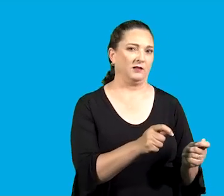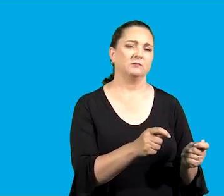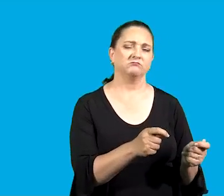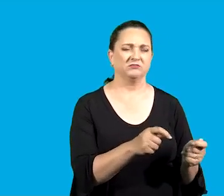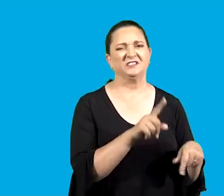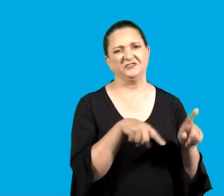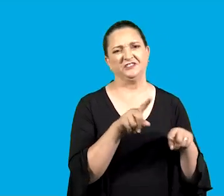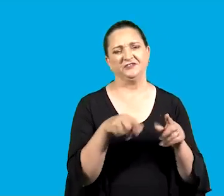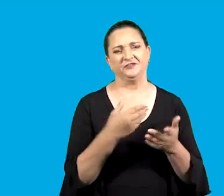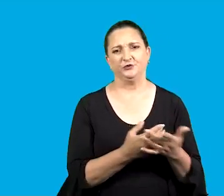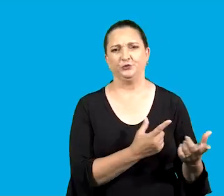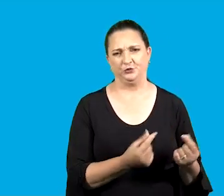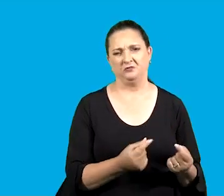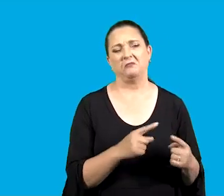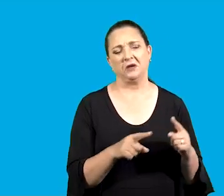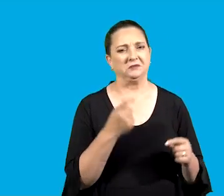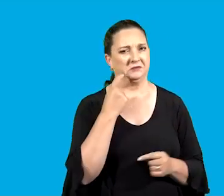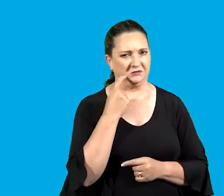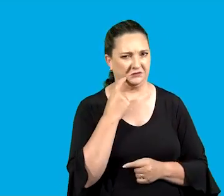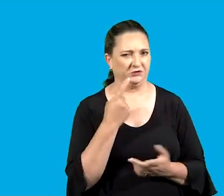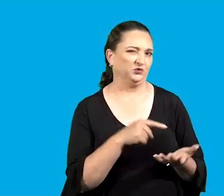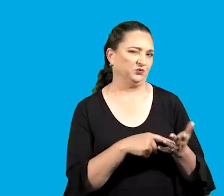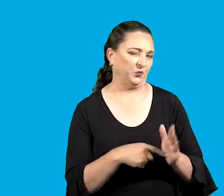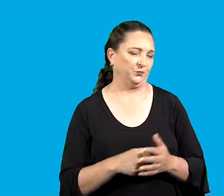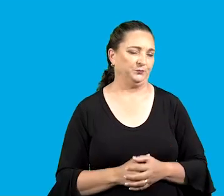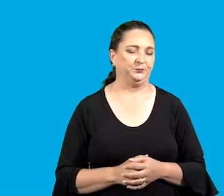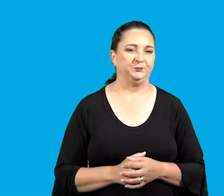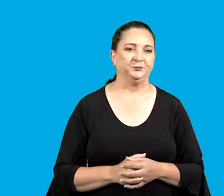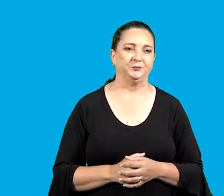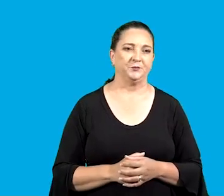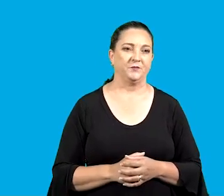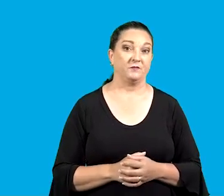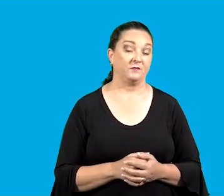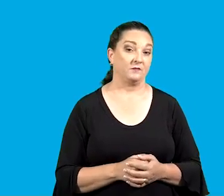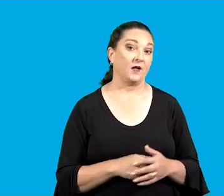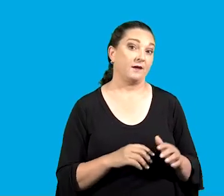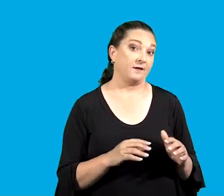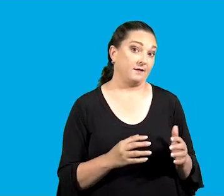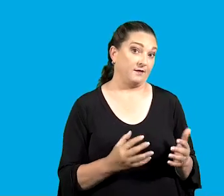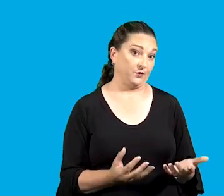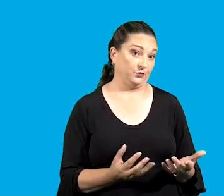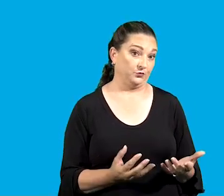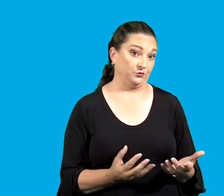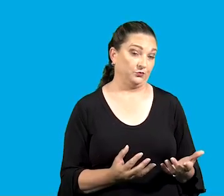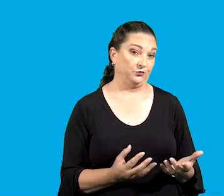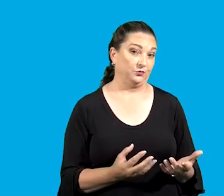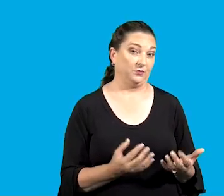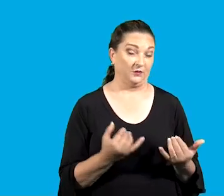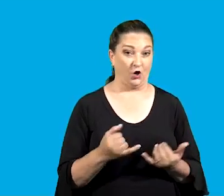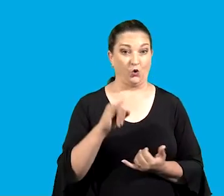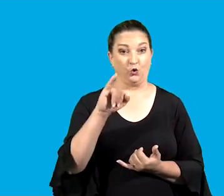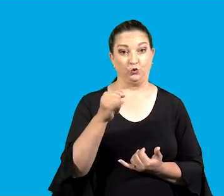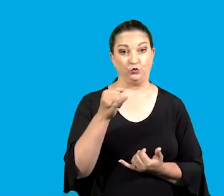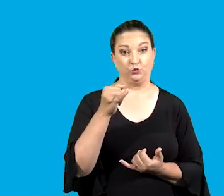There's several ways in which one could have done this. One of the ways is to come here. We are in